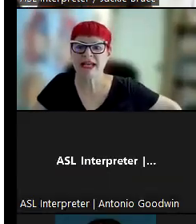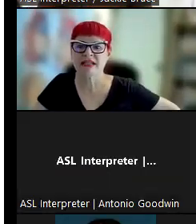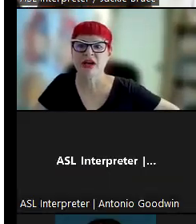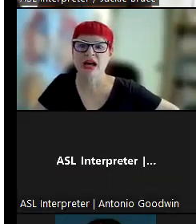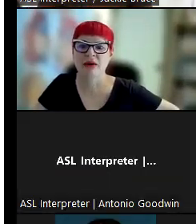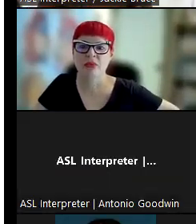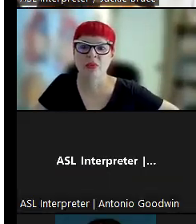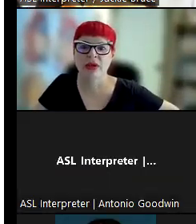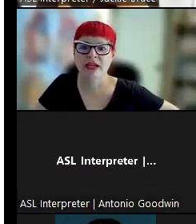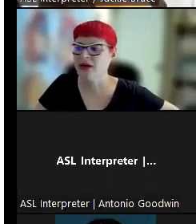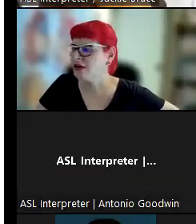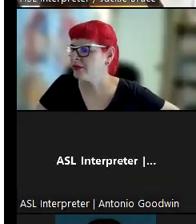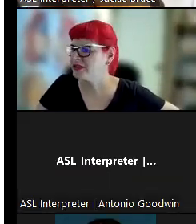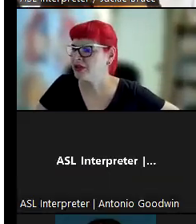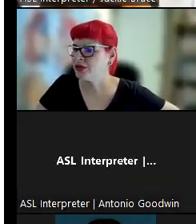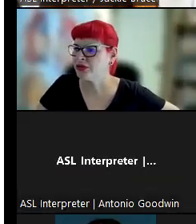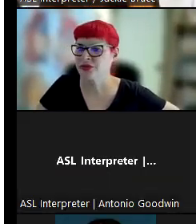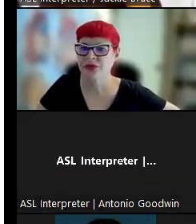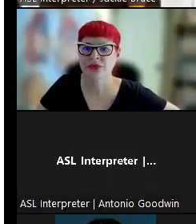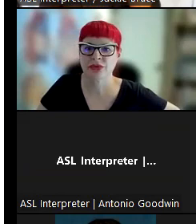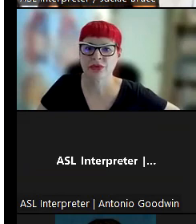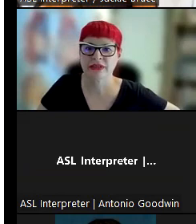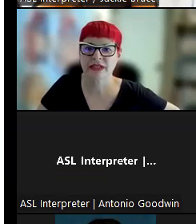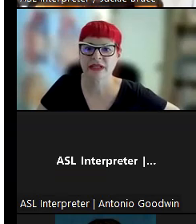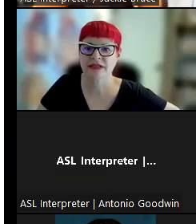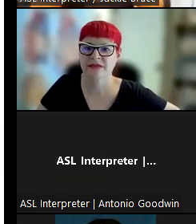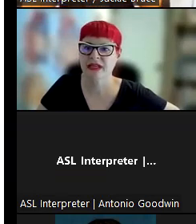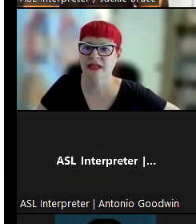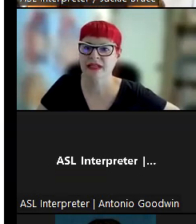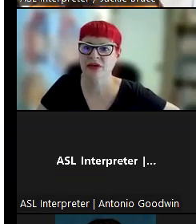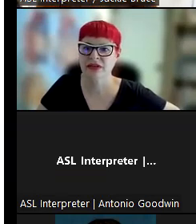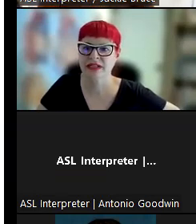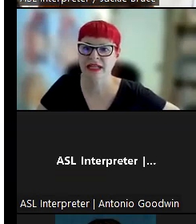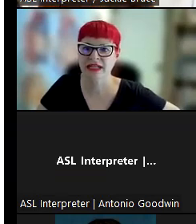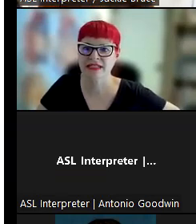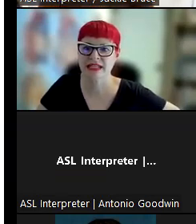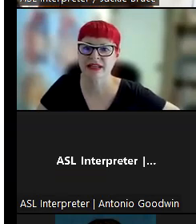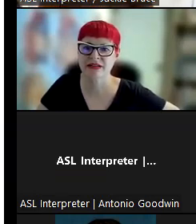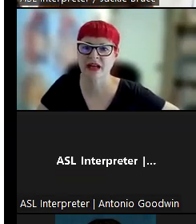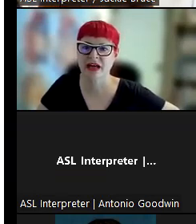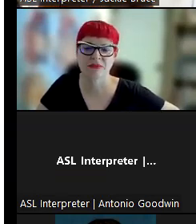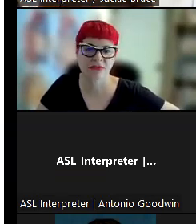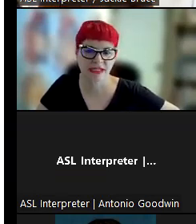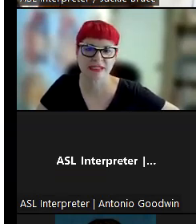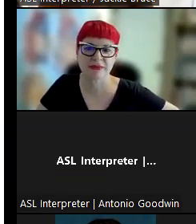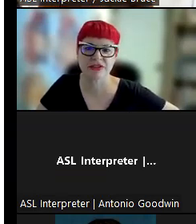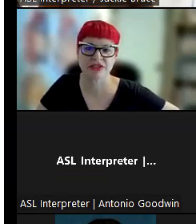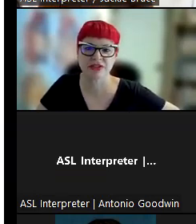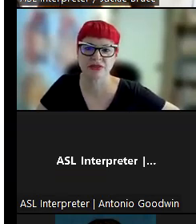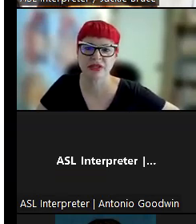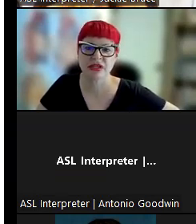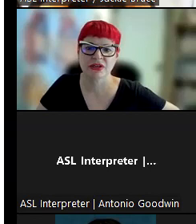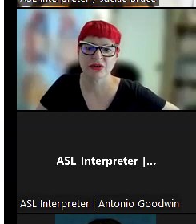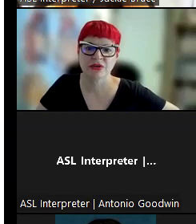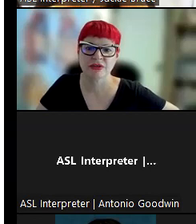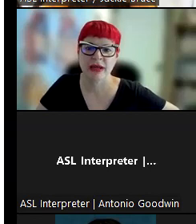apologies again. We are going to go through the COVID case rates like we usually